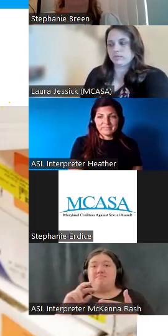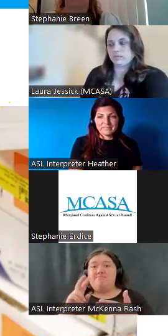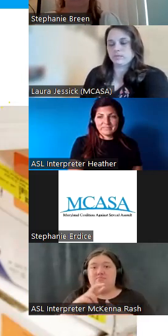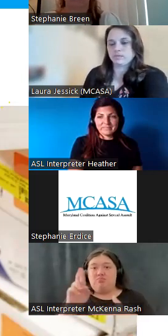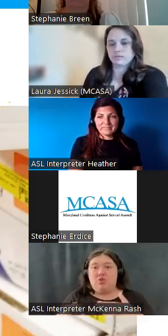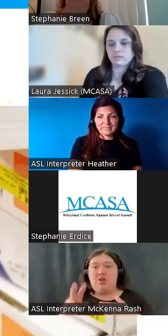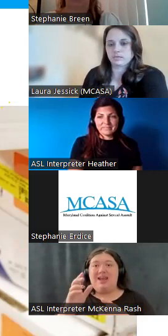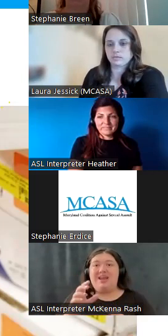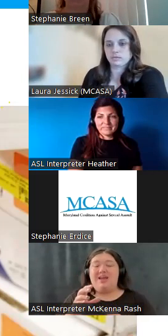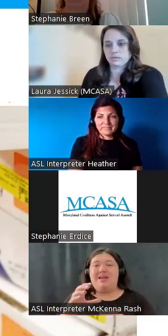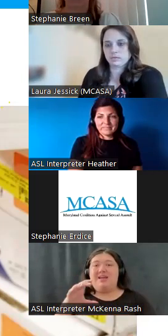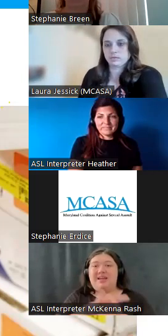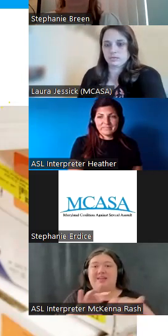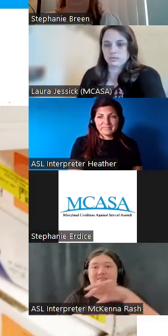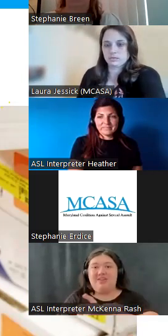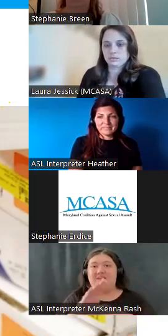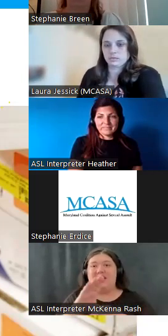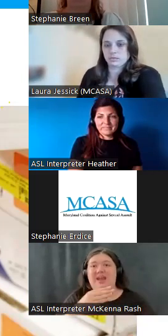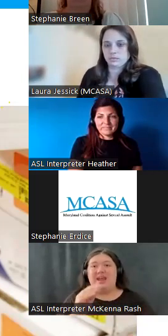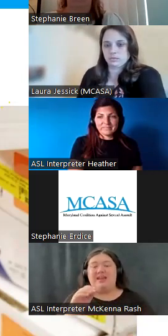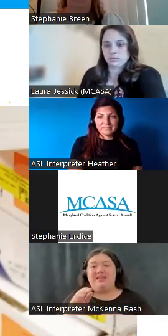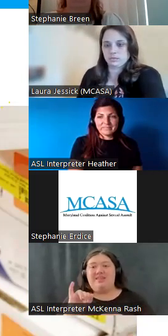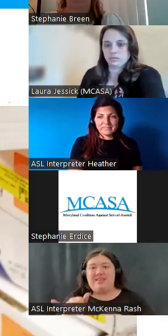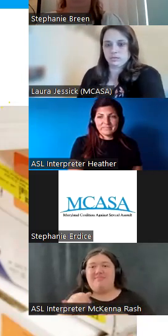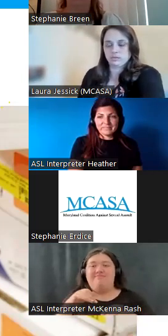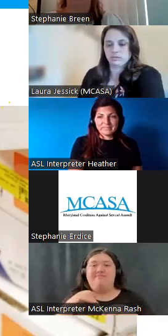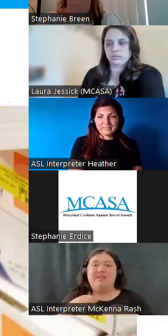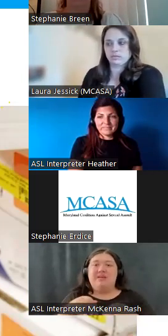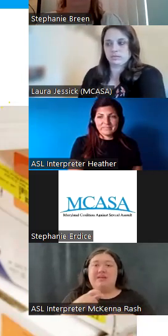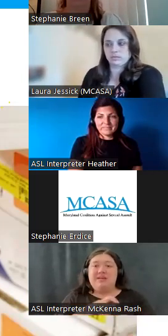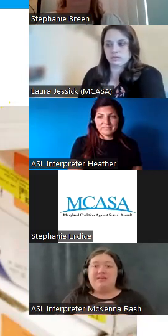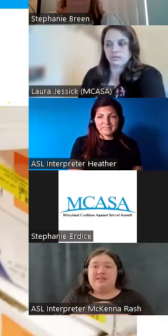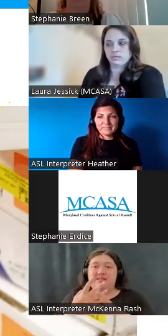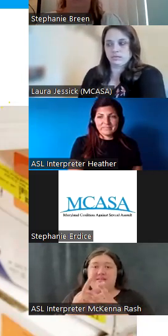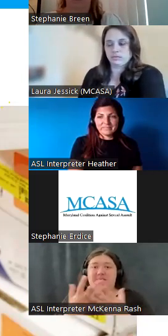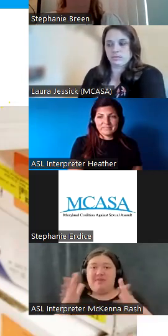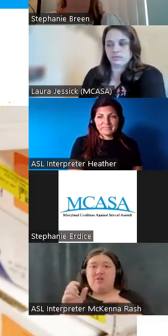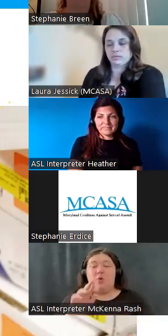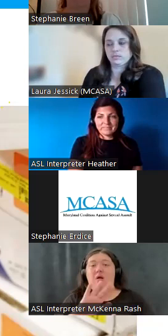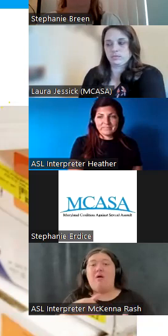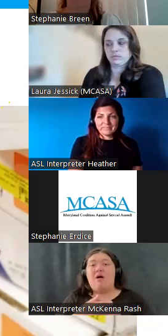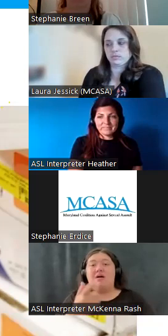and that sentence has been completed, or all suspects